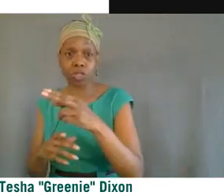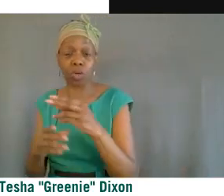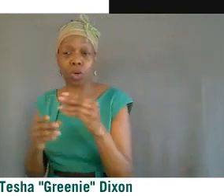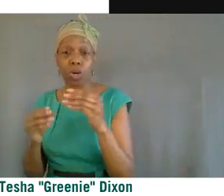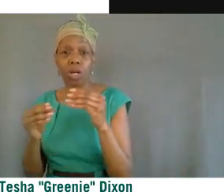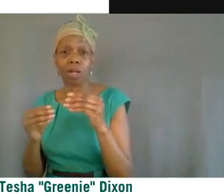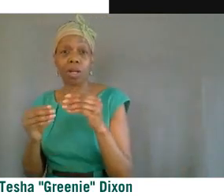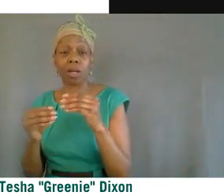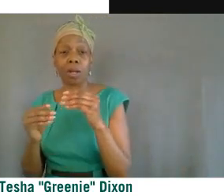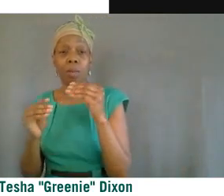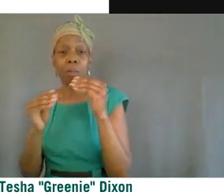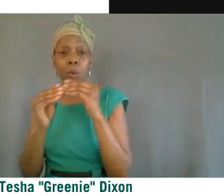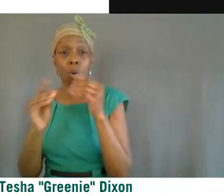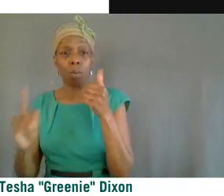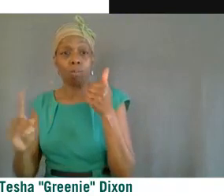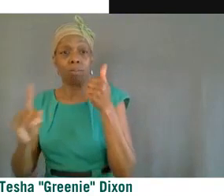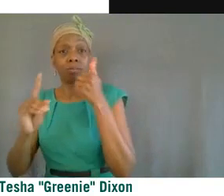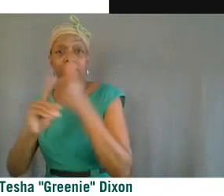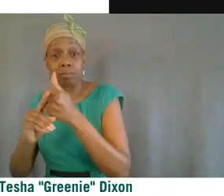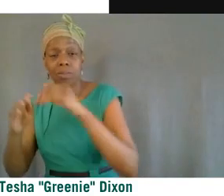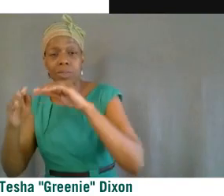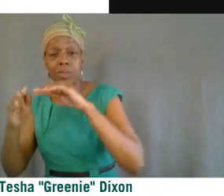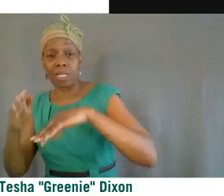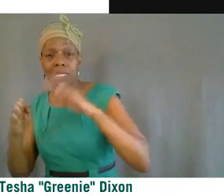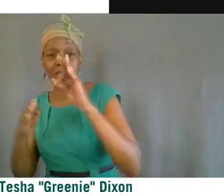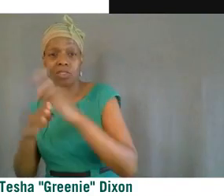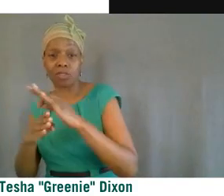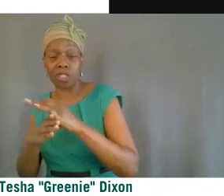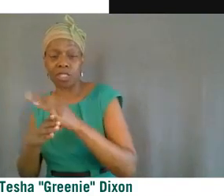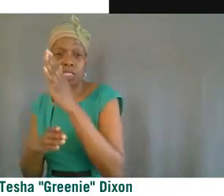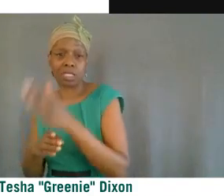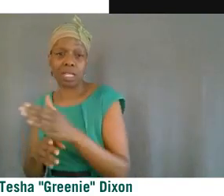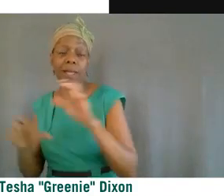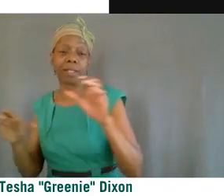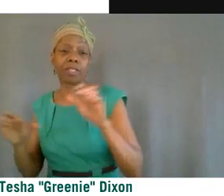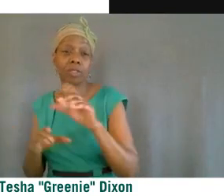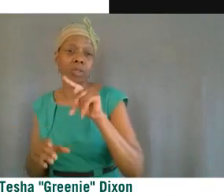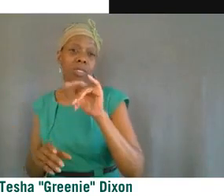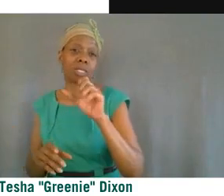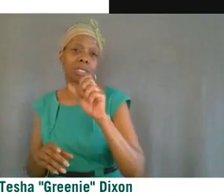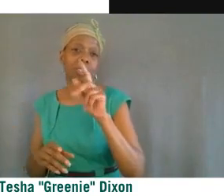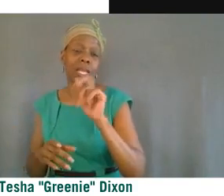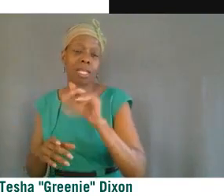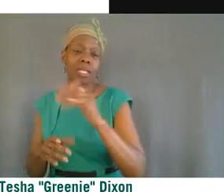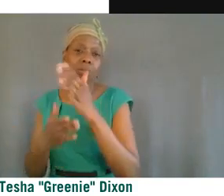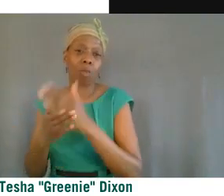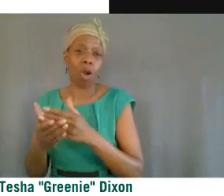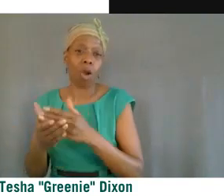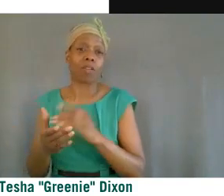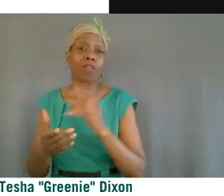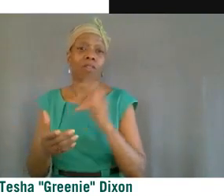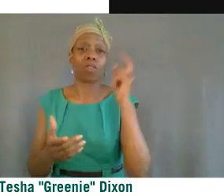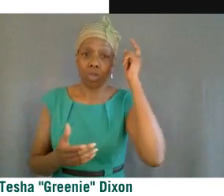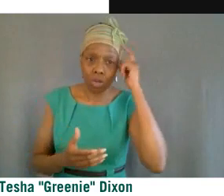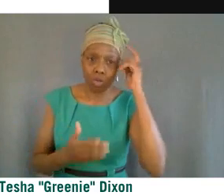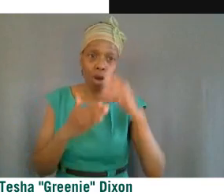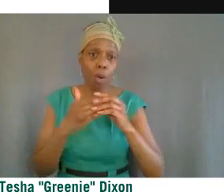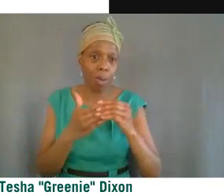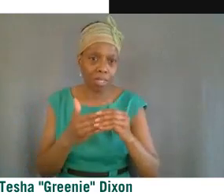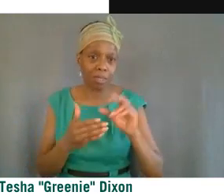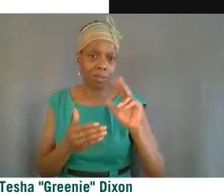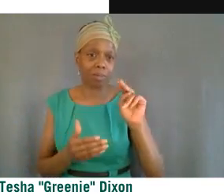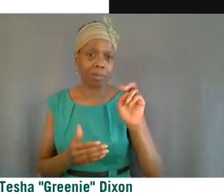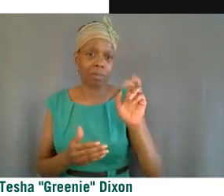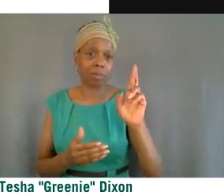side to do tasks. And this is part of that neuroplasticity, helps the brain realize that these things can be